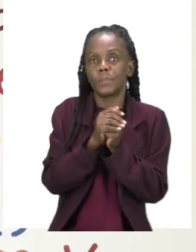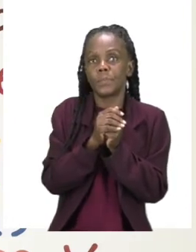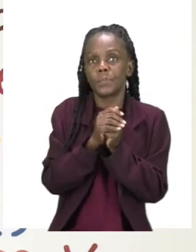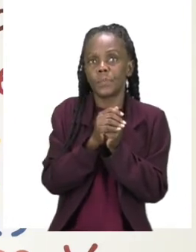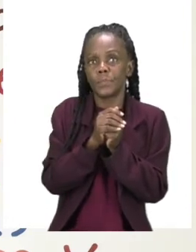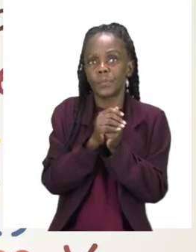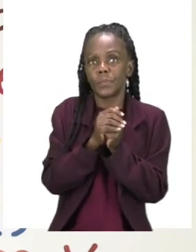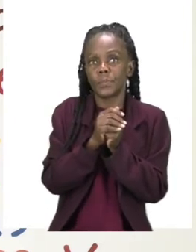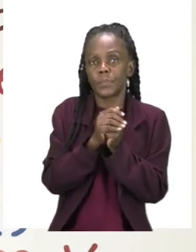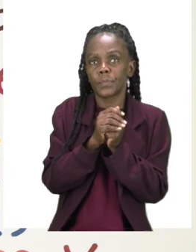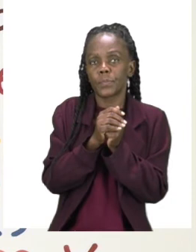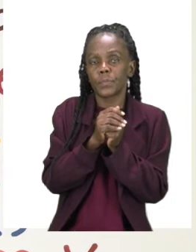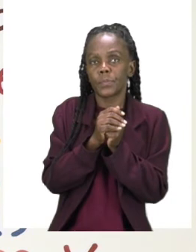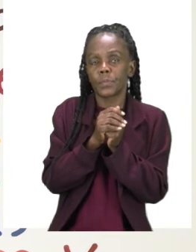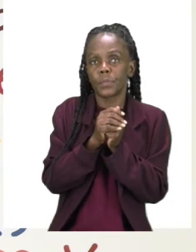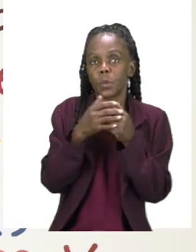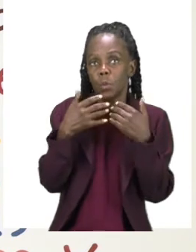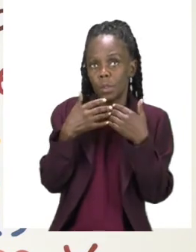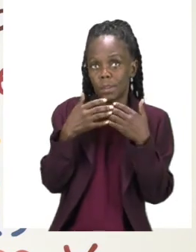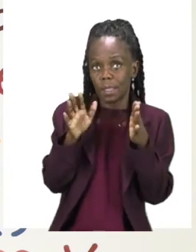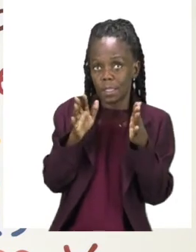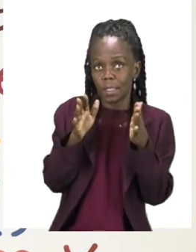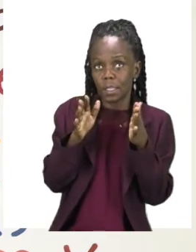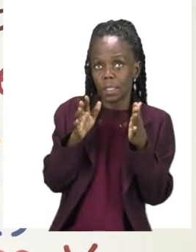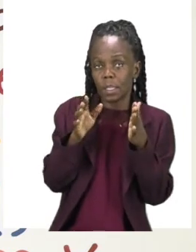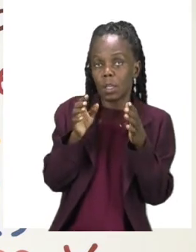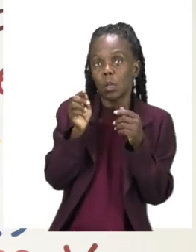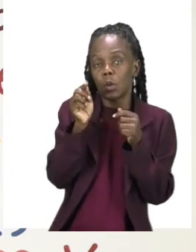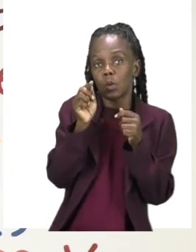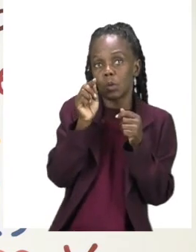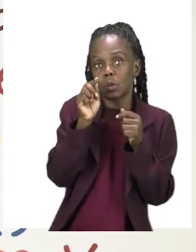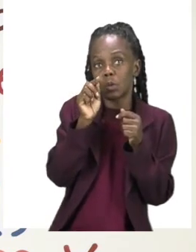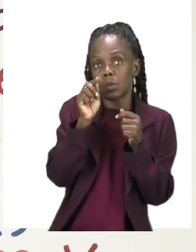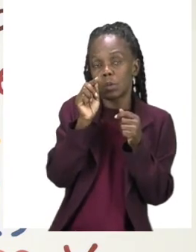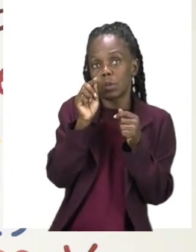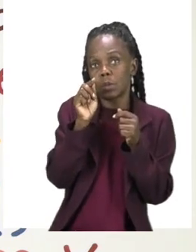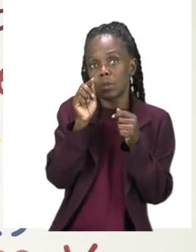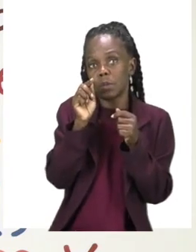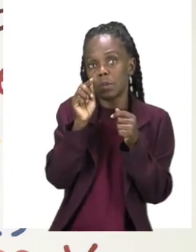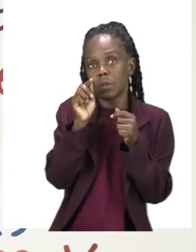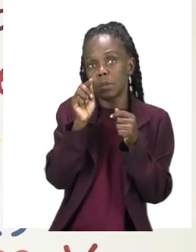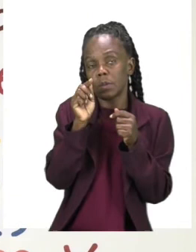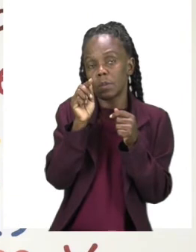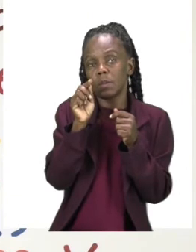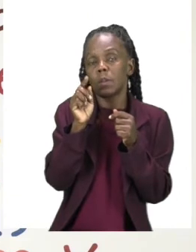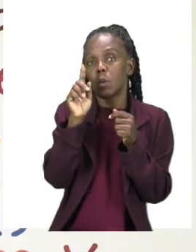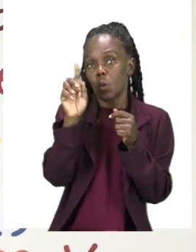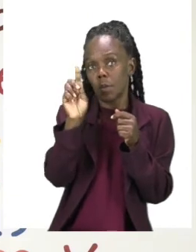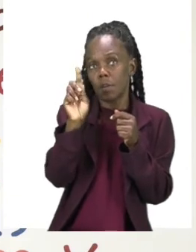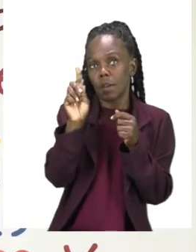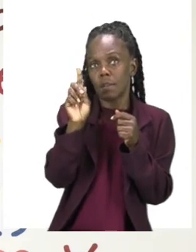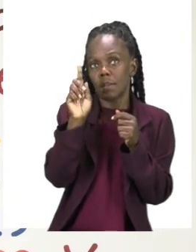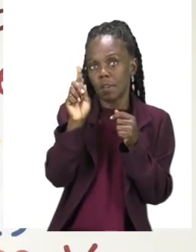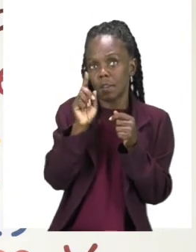O. So we're going to start by going this direction, but before we do that, let's do it with our finger. We're